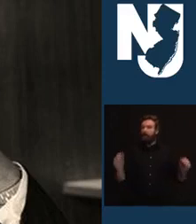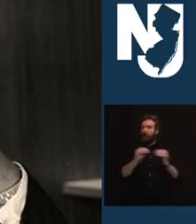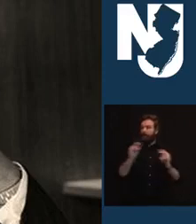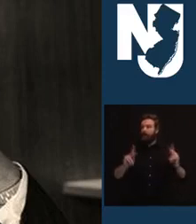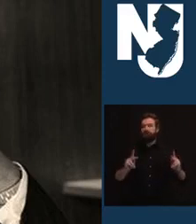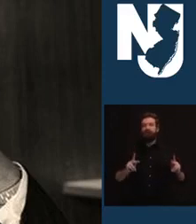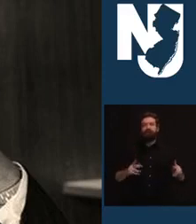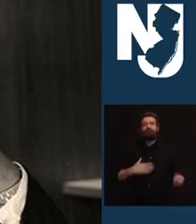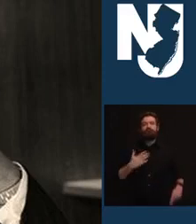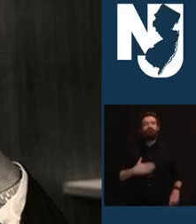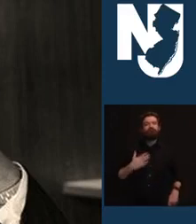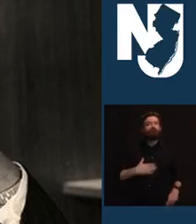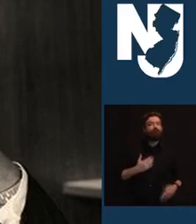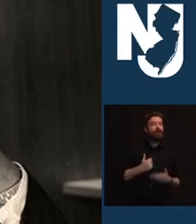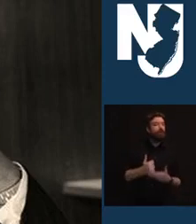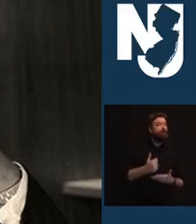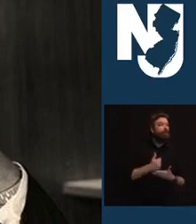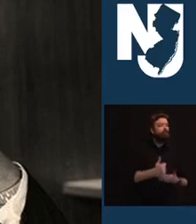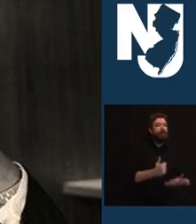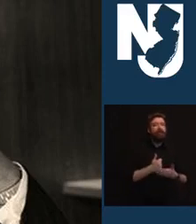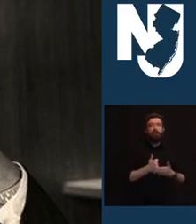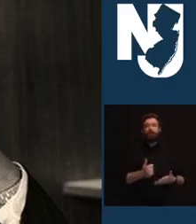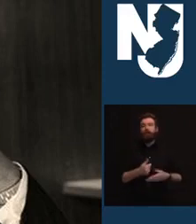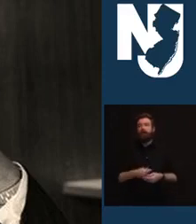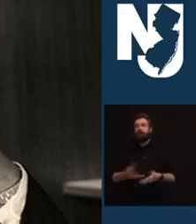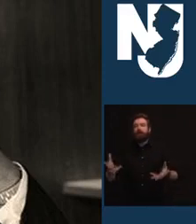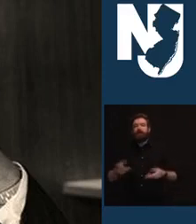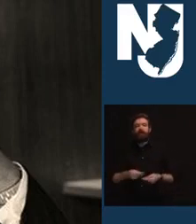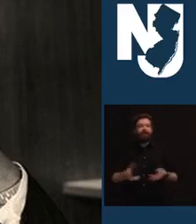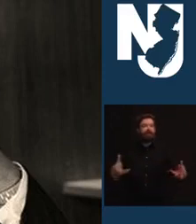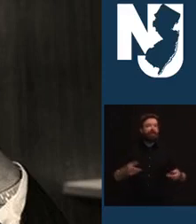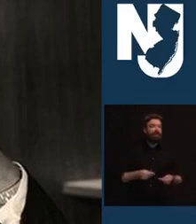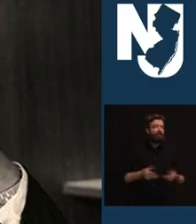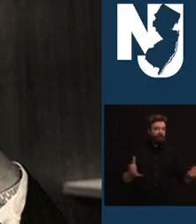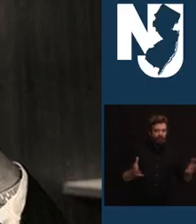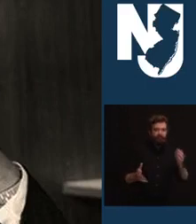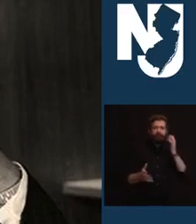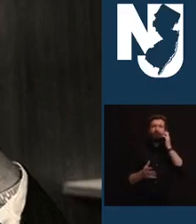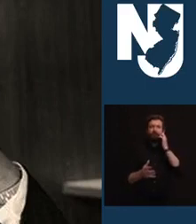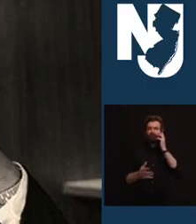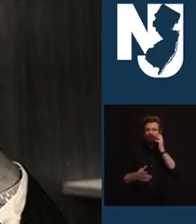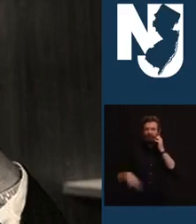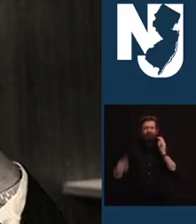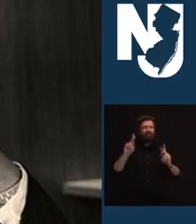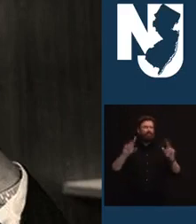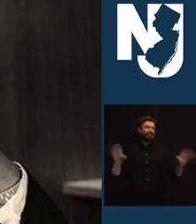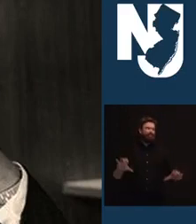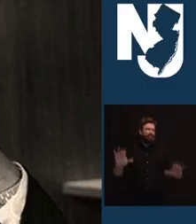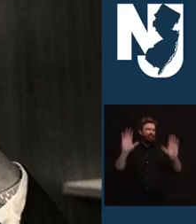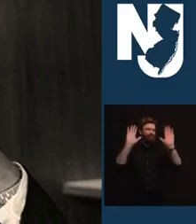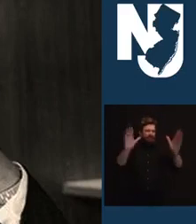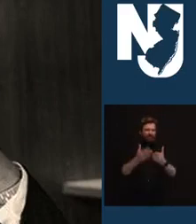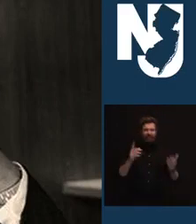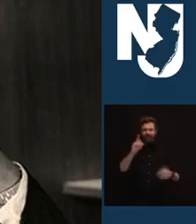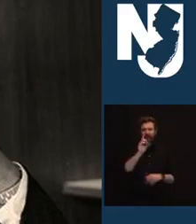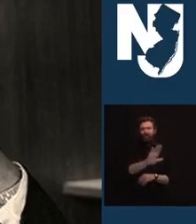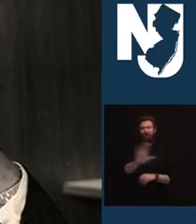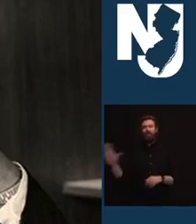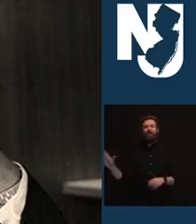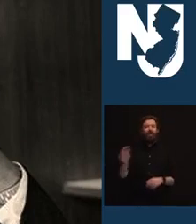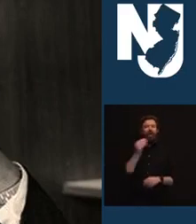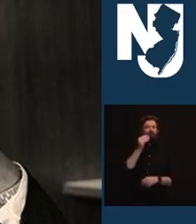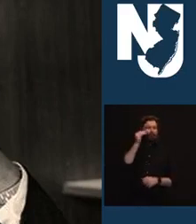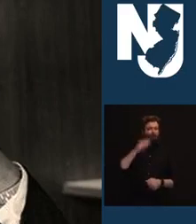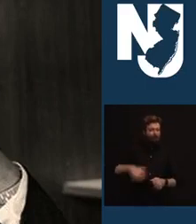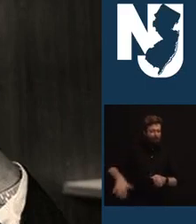state. Everyday folks doing extraordinary things for their communities and for all of us. Let's celebrate this spirit,